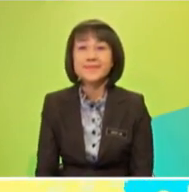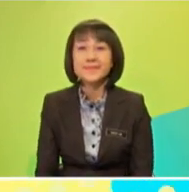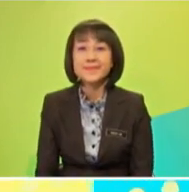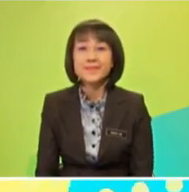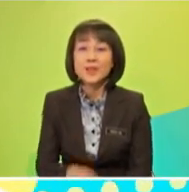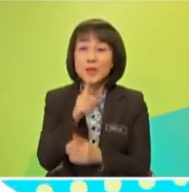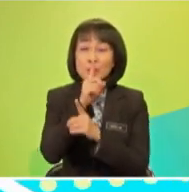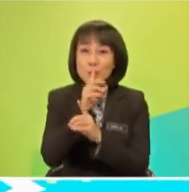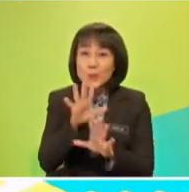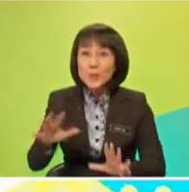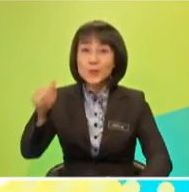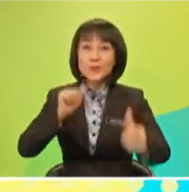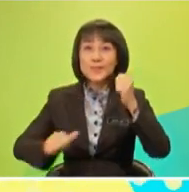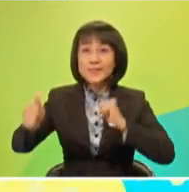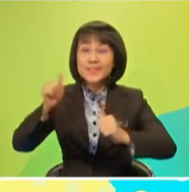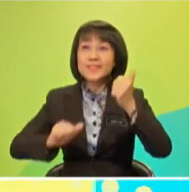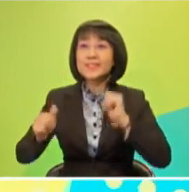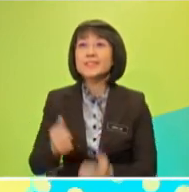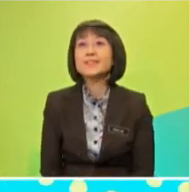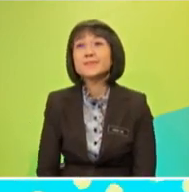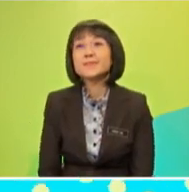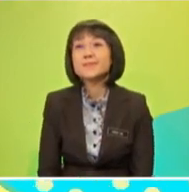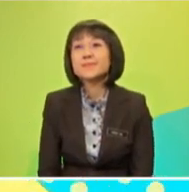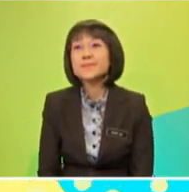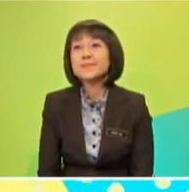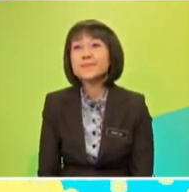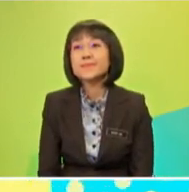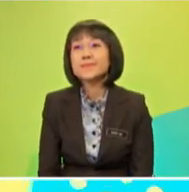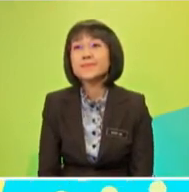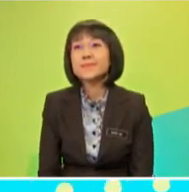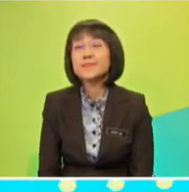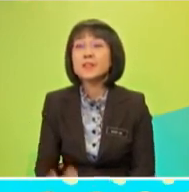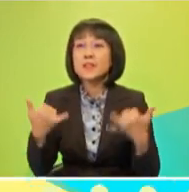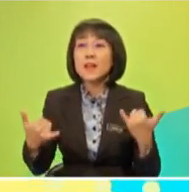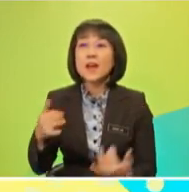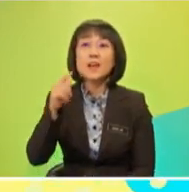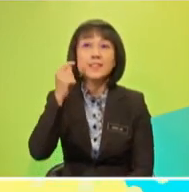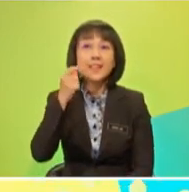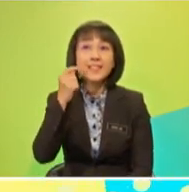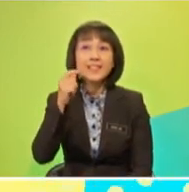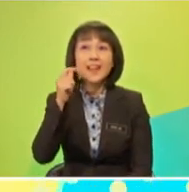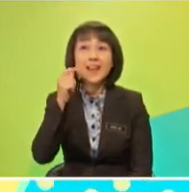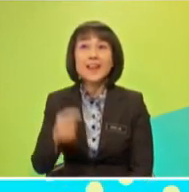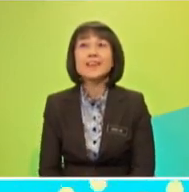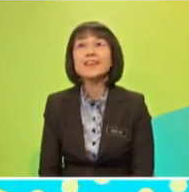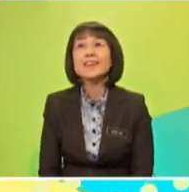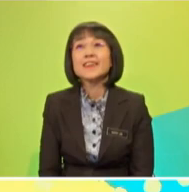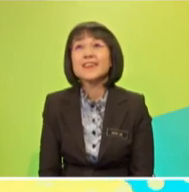played. Okay. Can we start? Go on with Teshna now. Teshna, are you ready? All